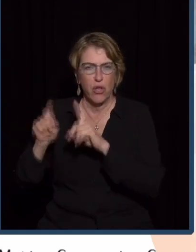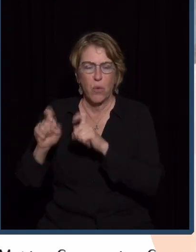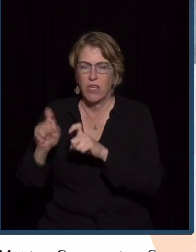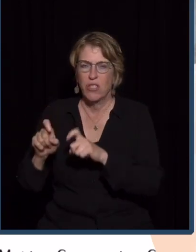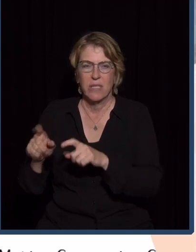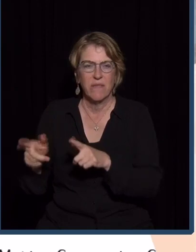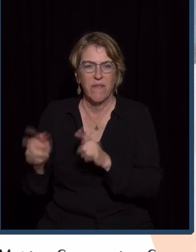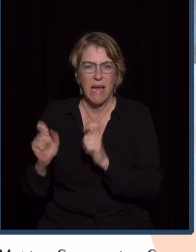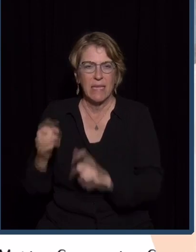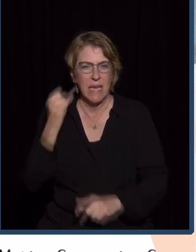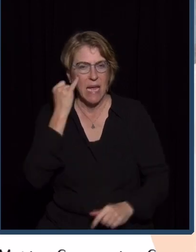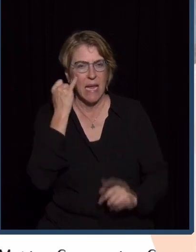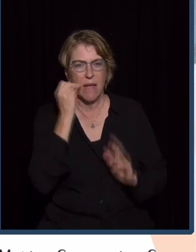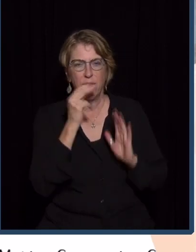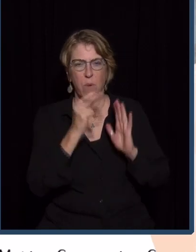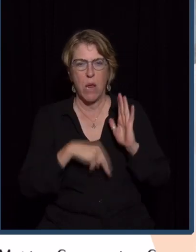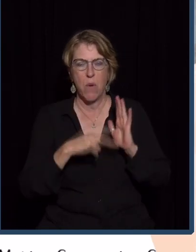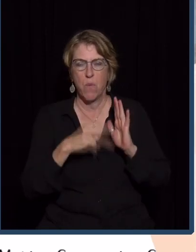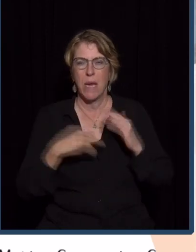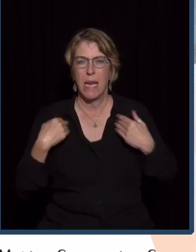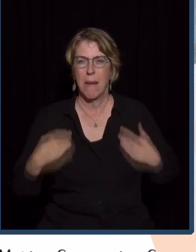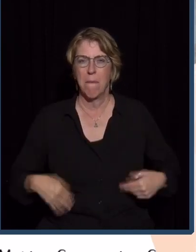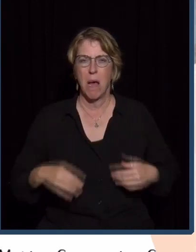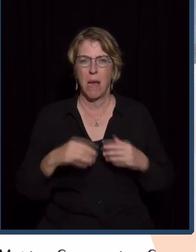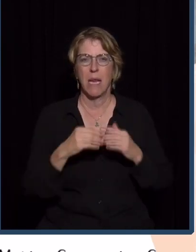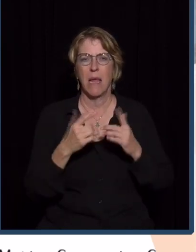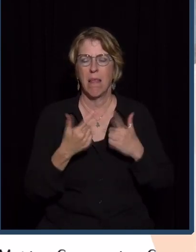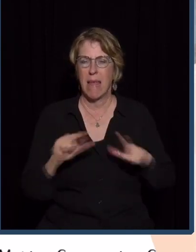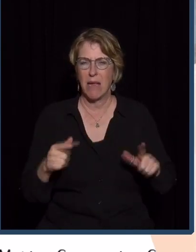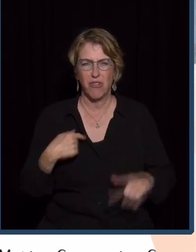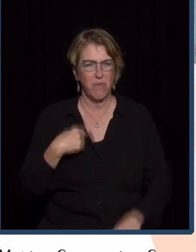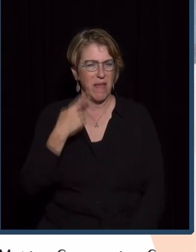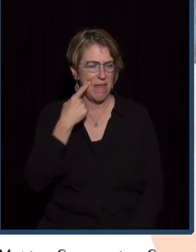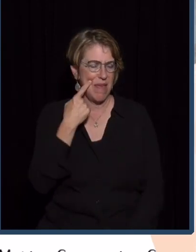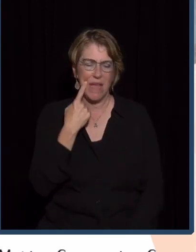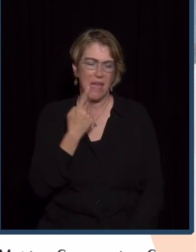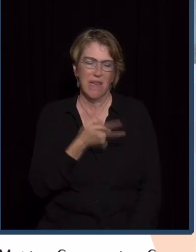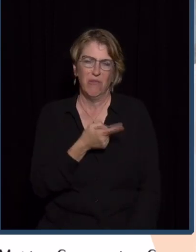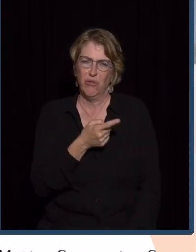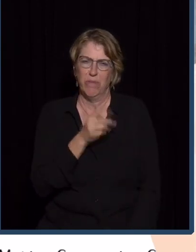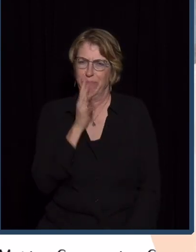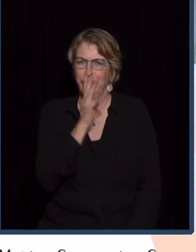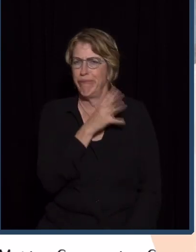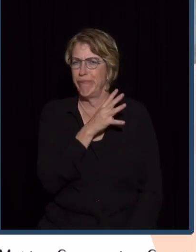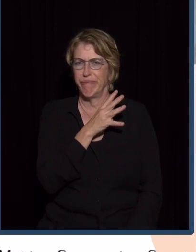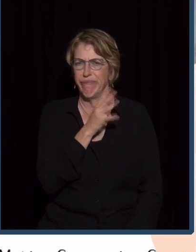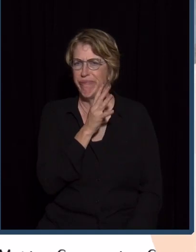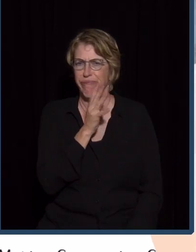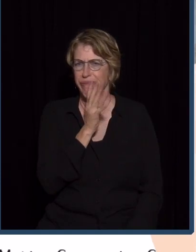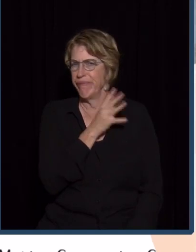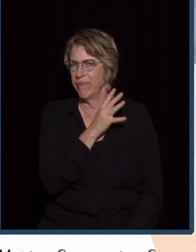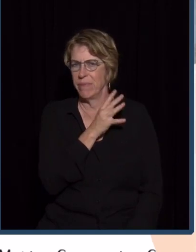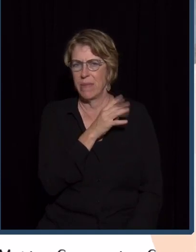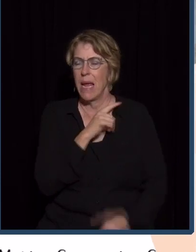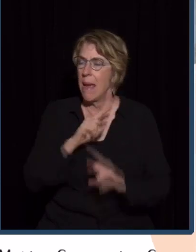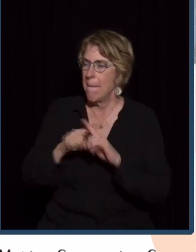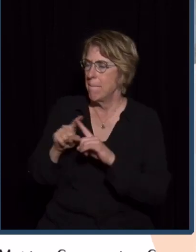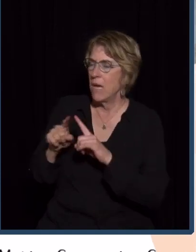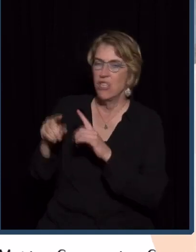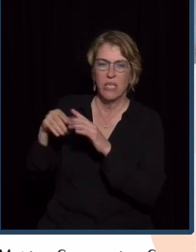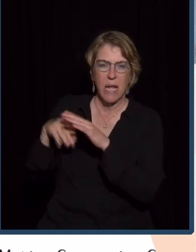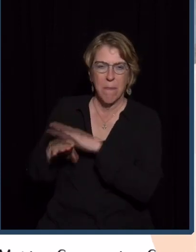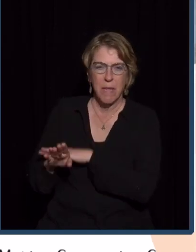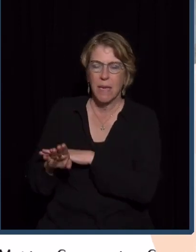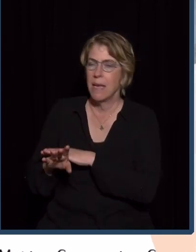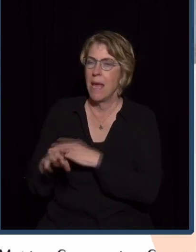if we were typically reading body language, we would be like, oh, that person's kind of shutting off to me. They're not listening to me. She kind of took a lot of